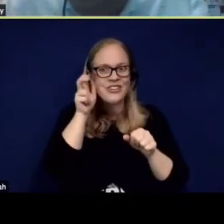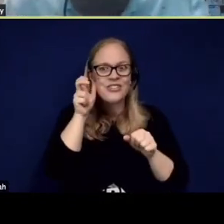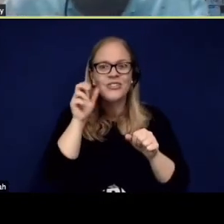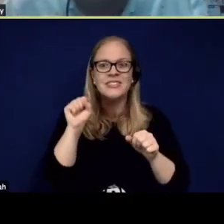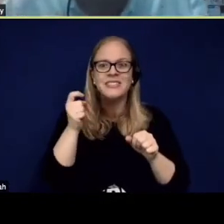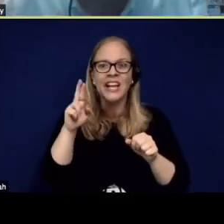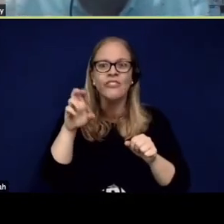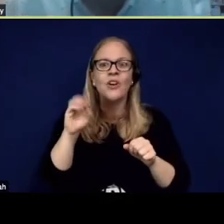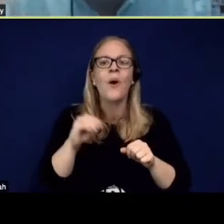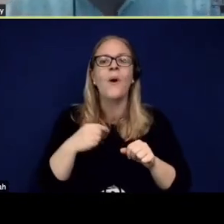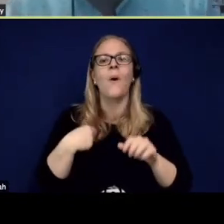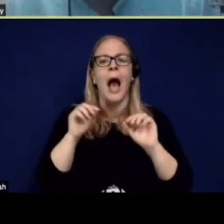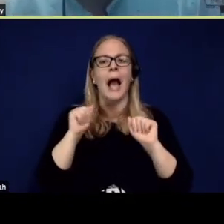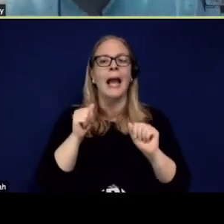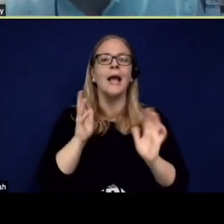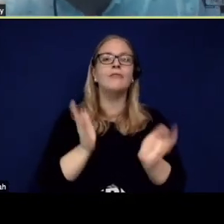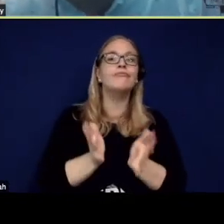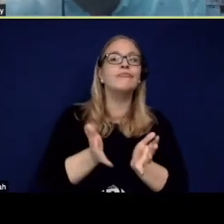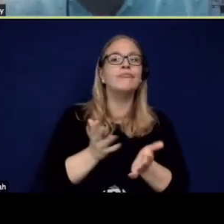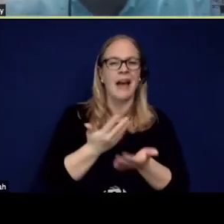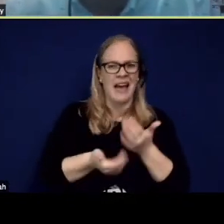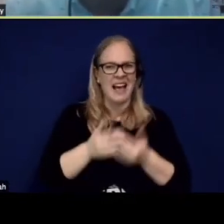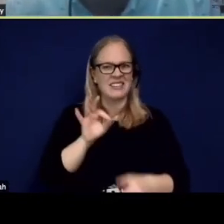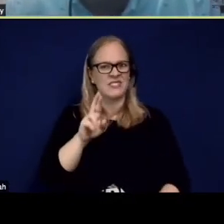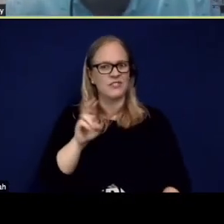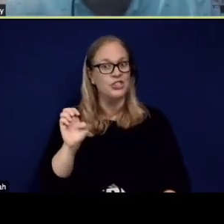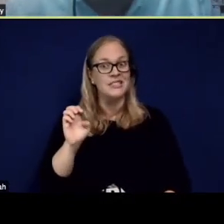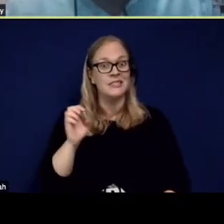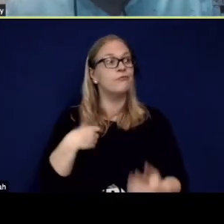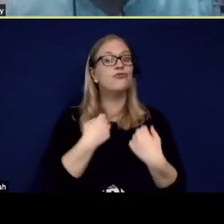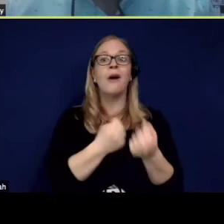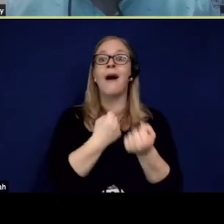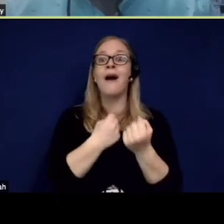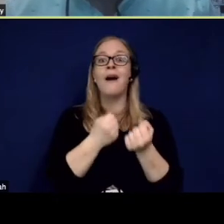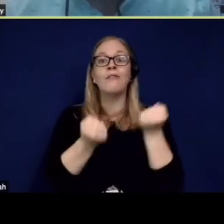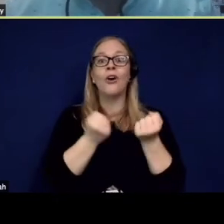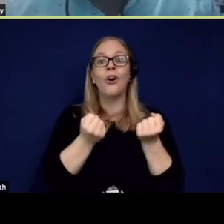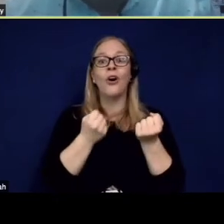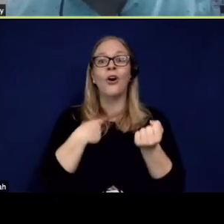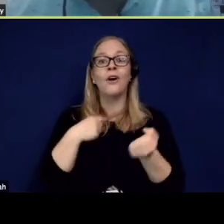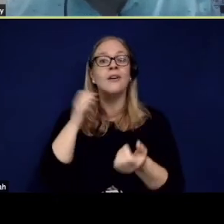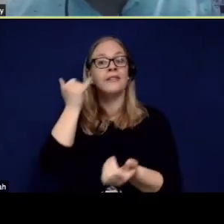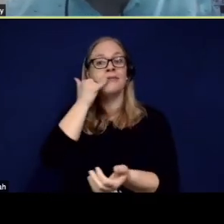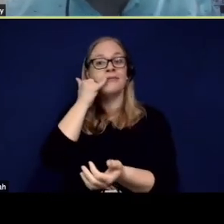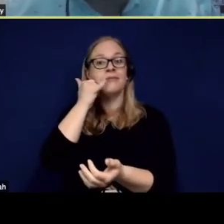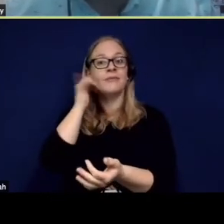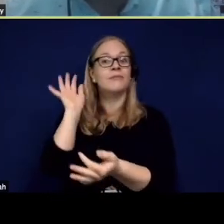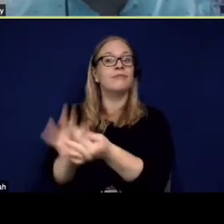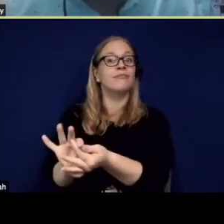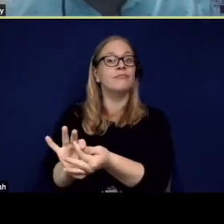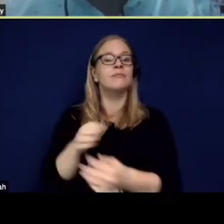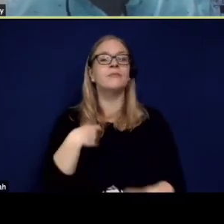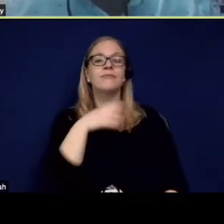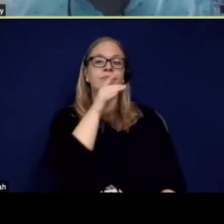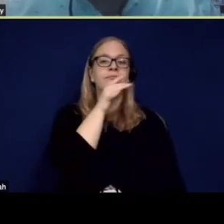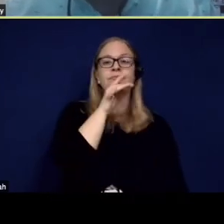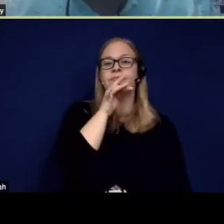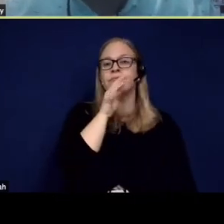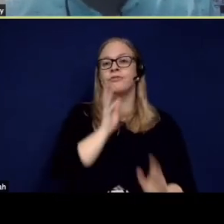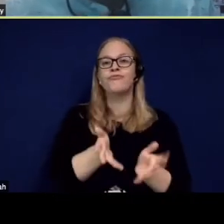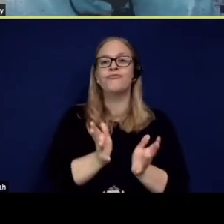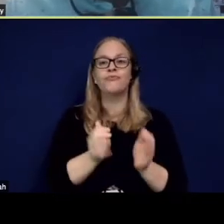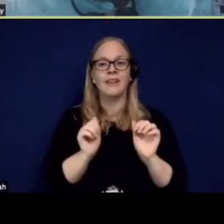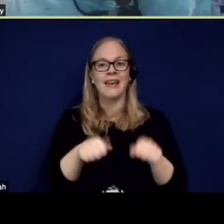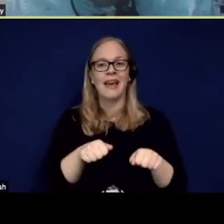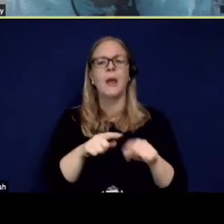and hands-free. So I use the device when I'm in a car driving. And I do wear the Connect clip in that case because